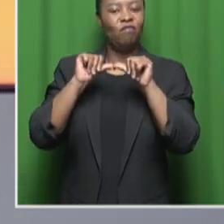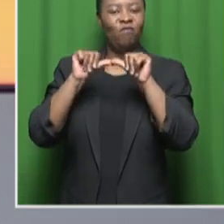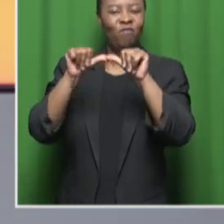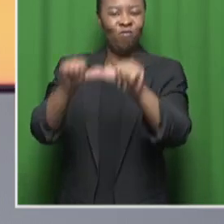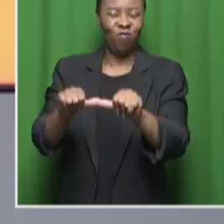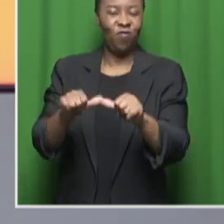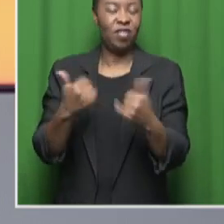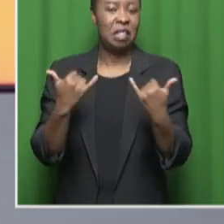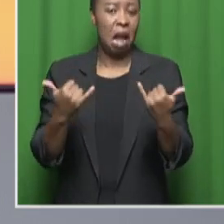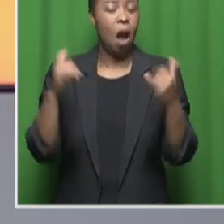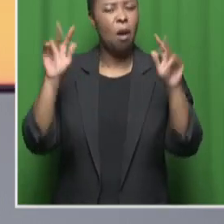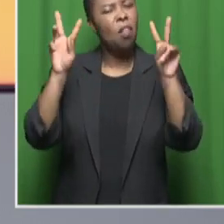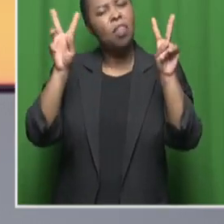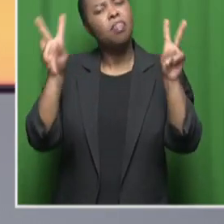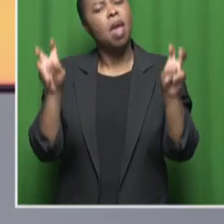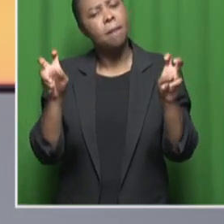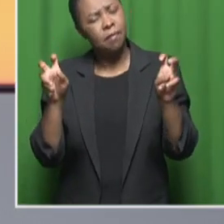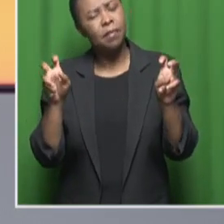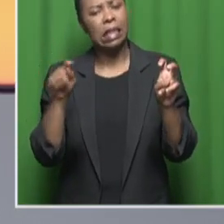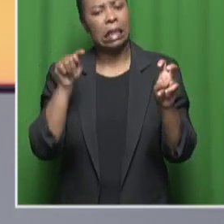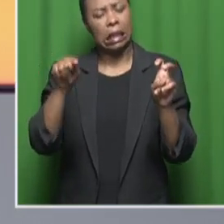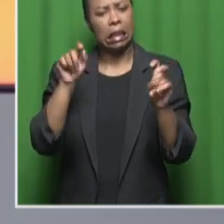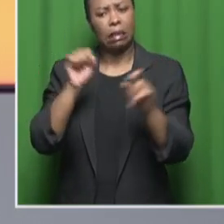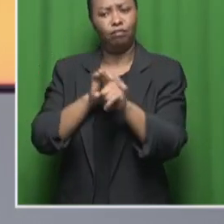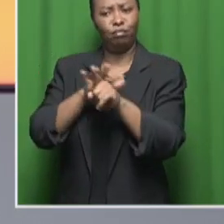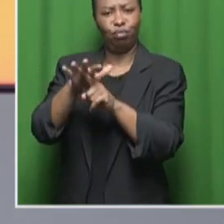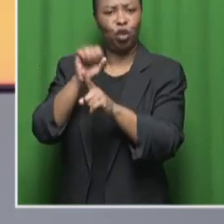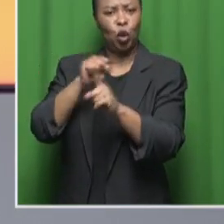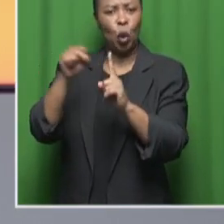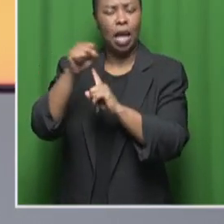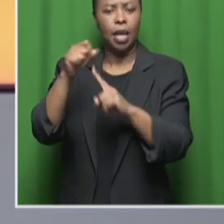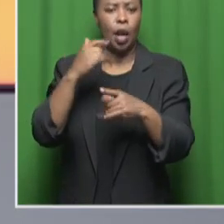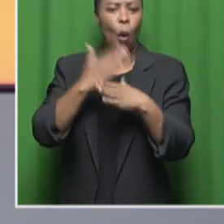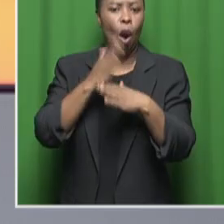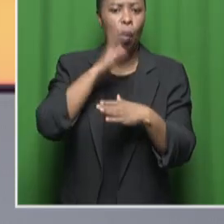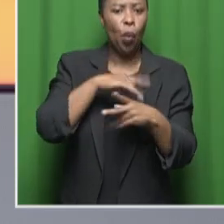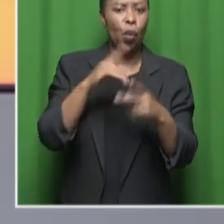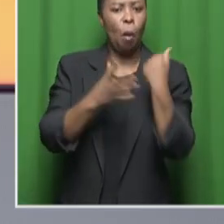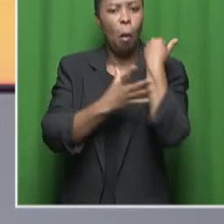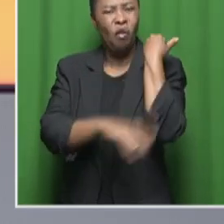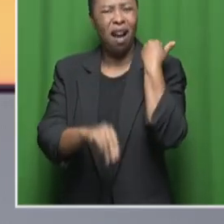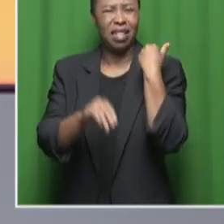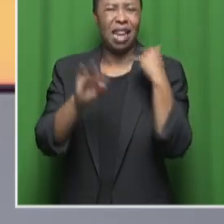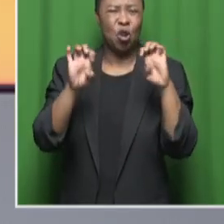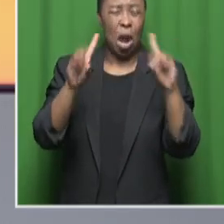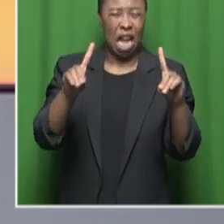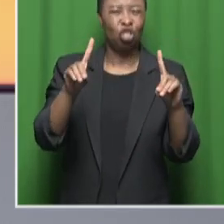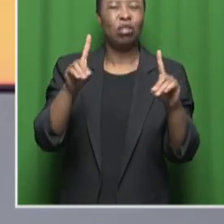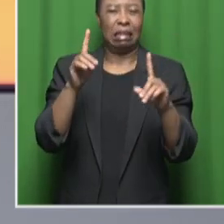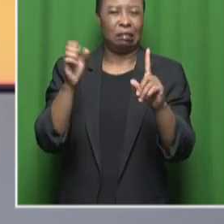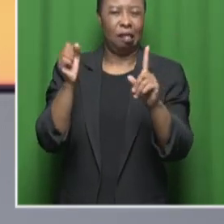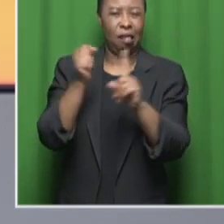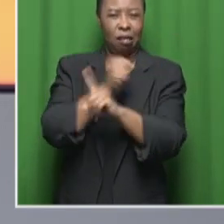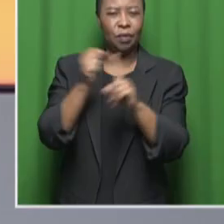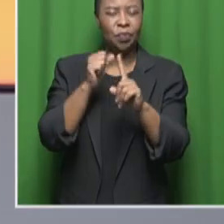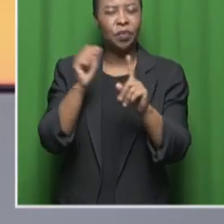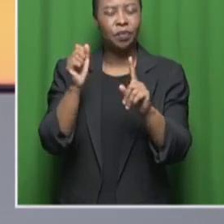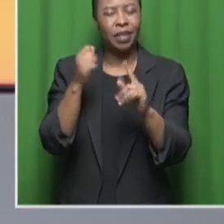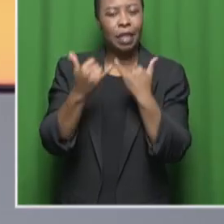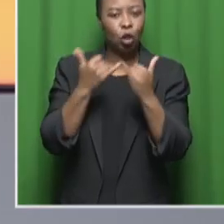You're just looking at some of the themes pervading society at large: unemployment, poverty, education, sexual assault. These are some of the topics that are covered by our